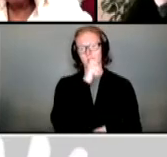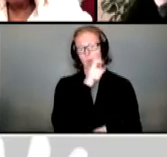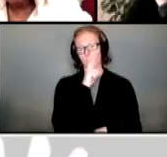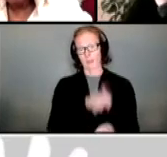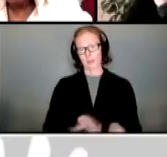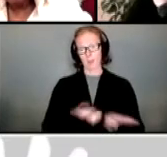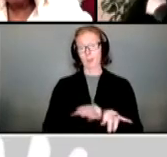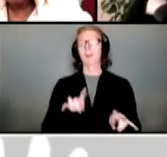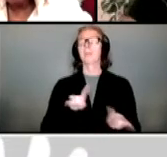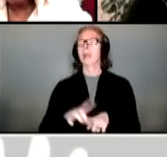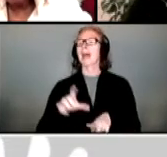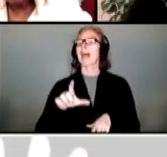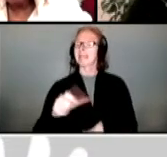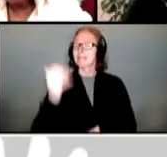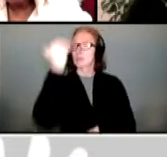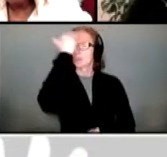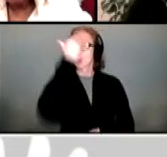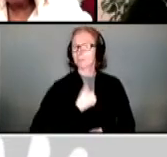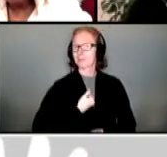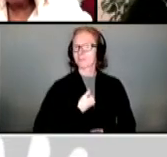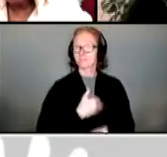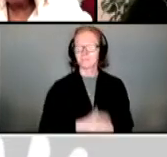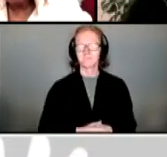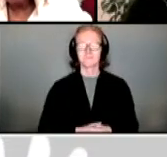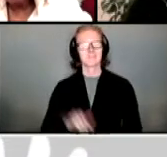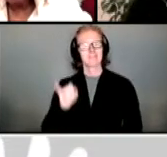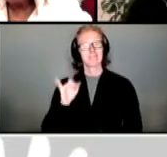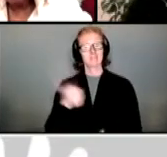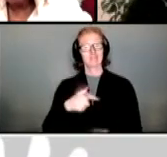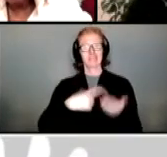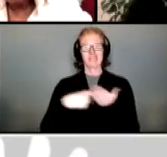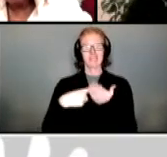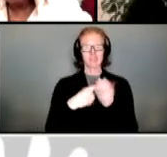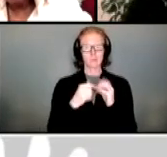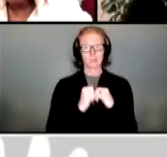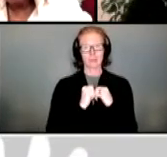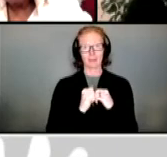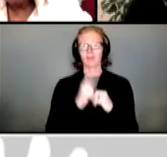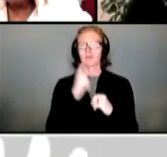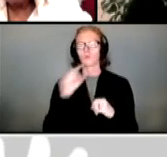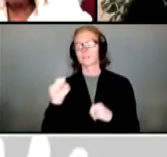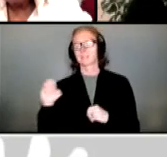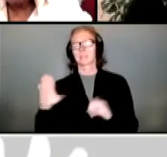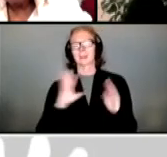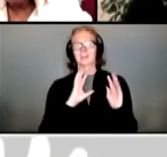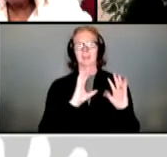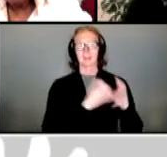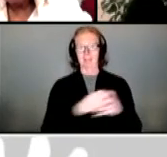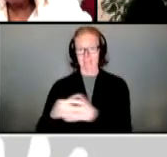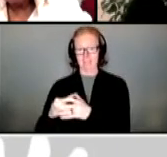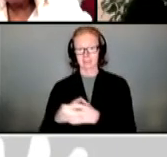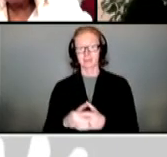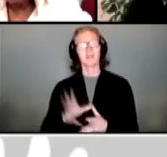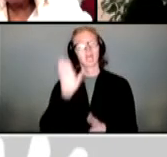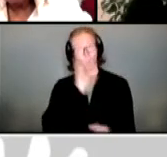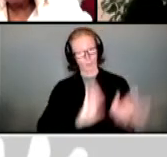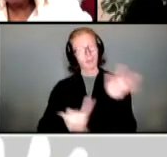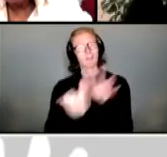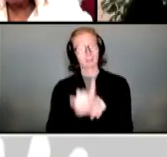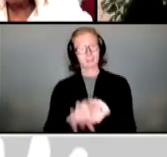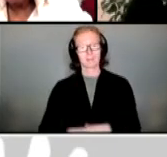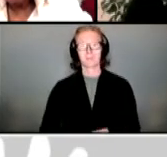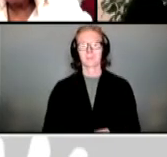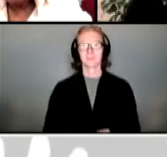I want to know, because I think if we have these discussions in our various subcommittees, I know this question would come up. And that